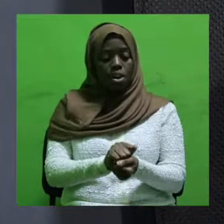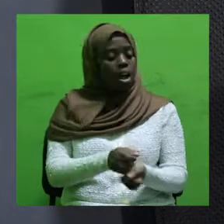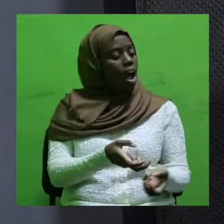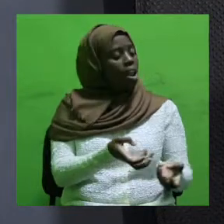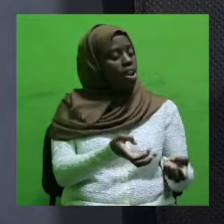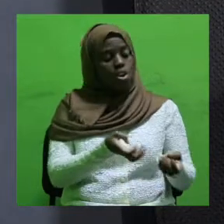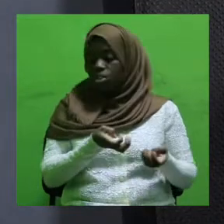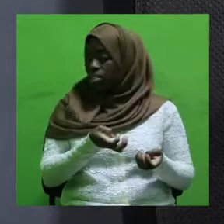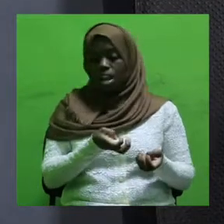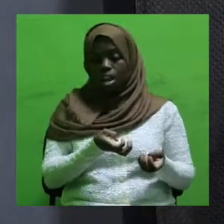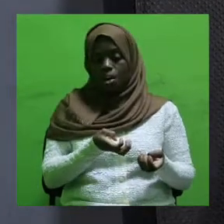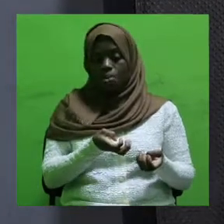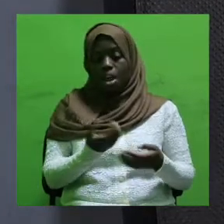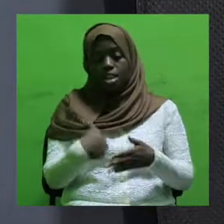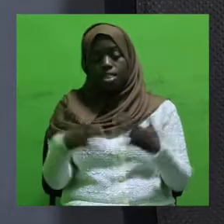allowed to pass.